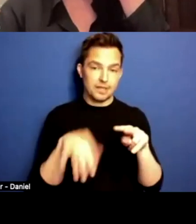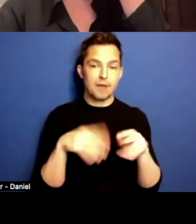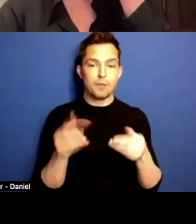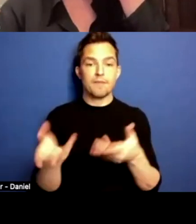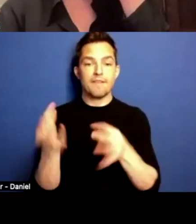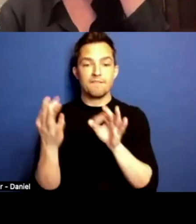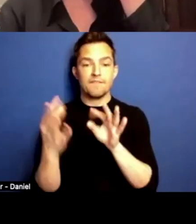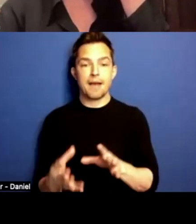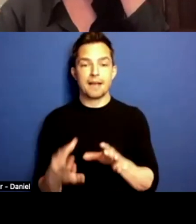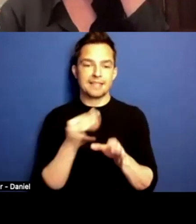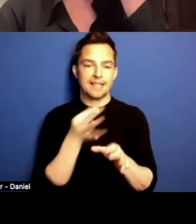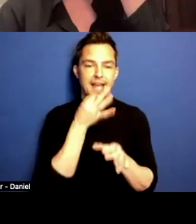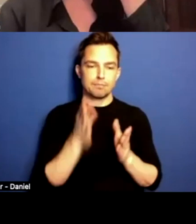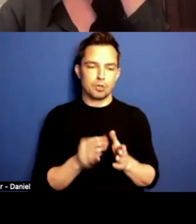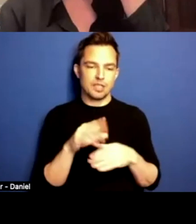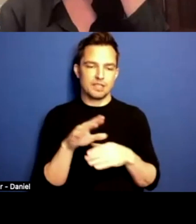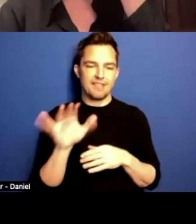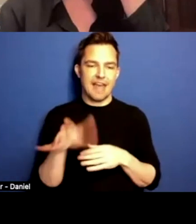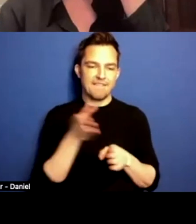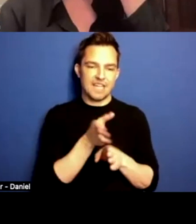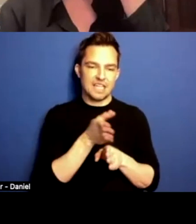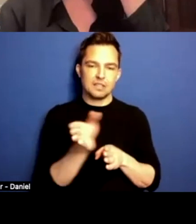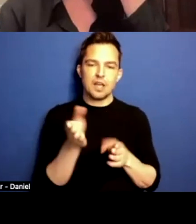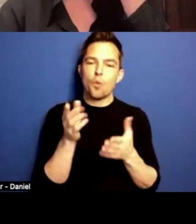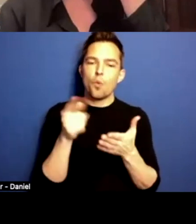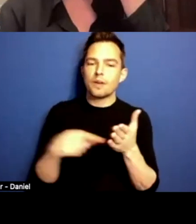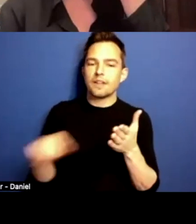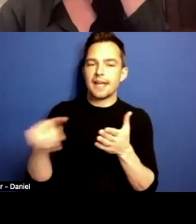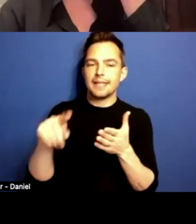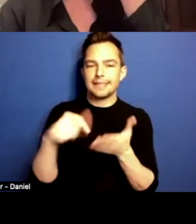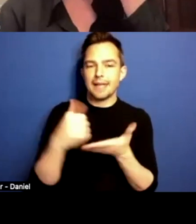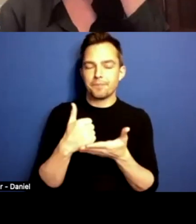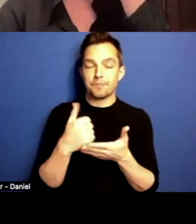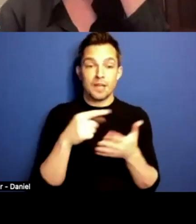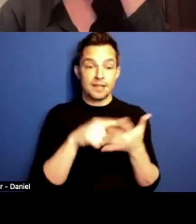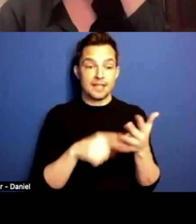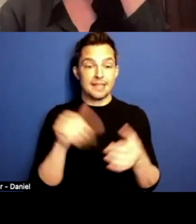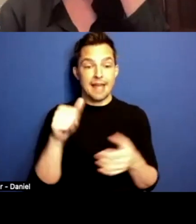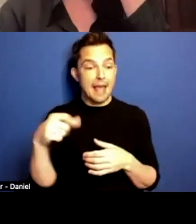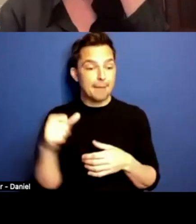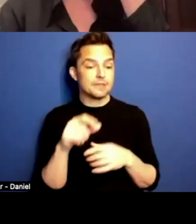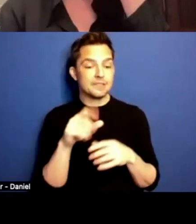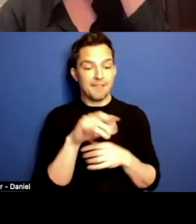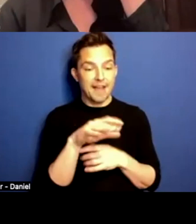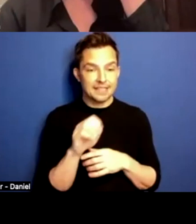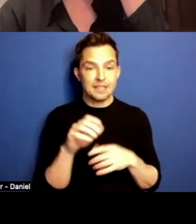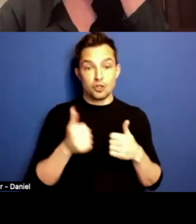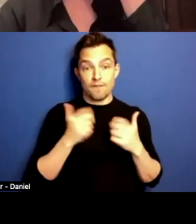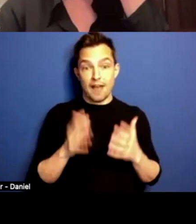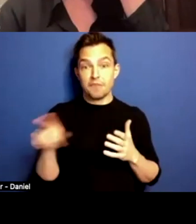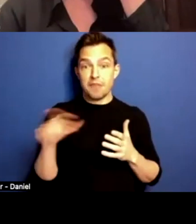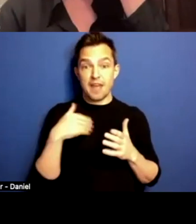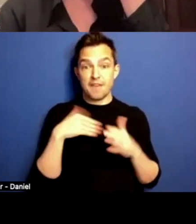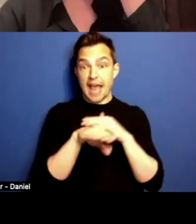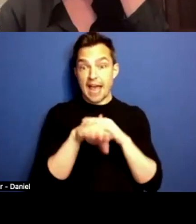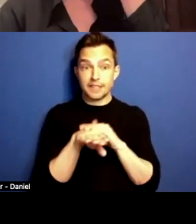of experts in this field, like what would they all need to think about. And so the idea about these devices or the app is that a survivor has access